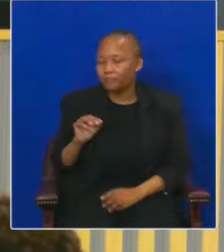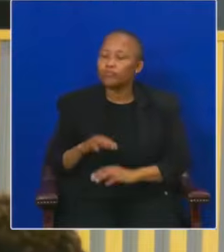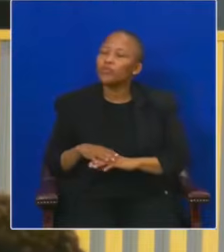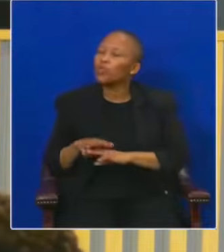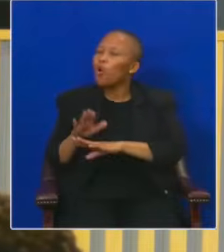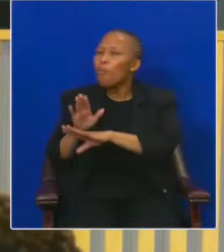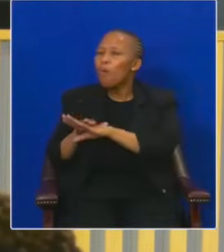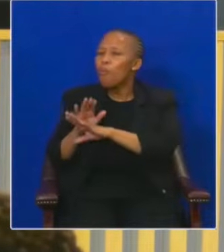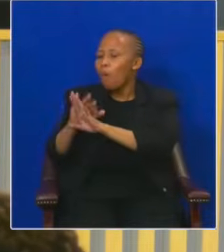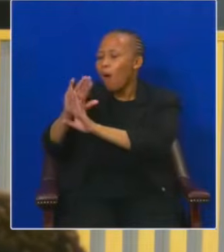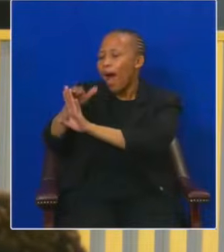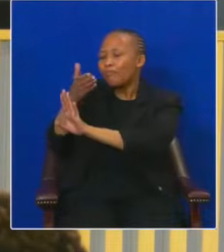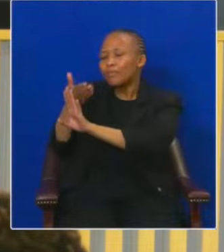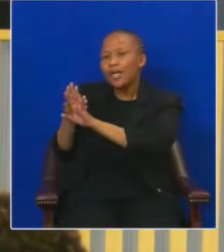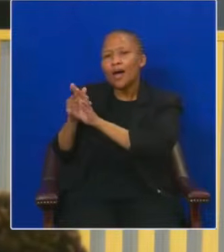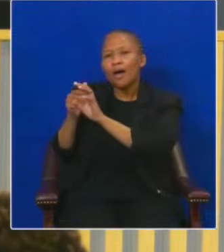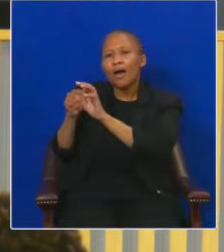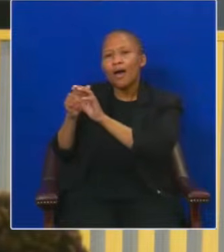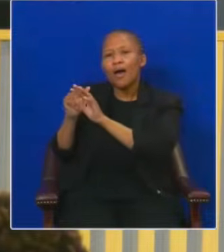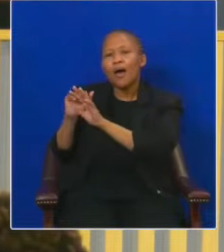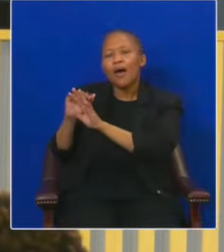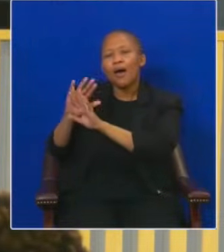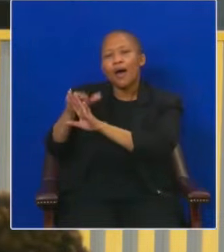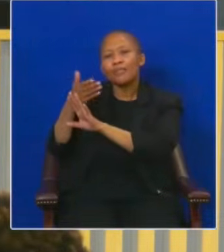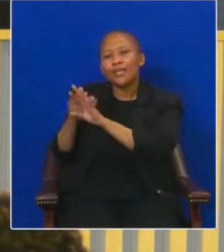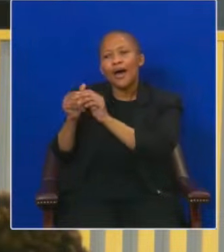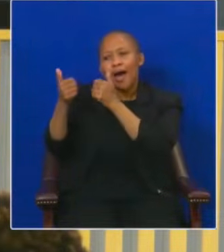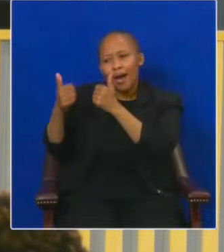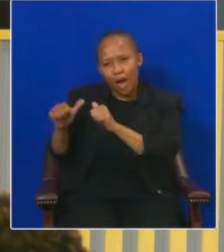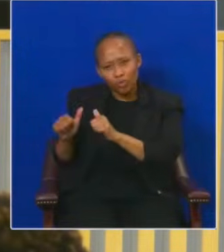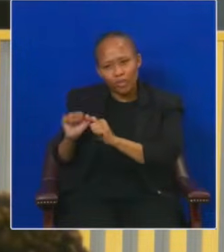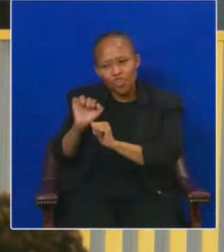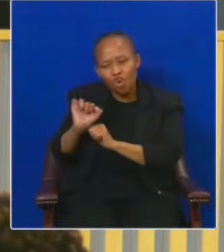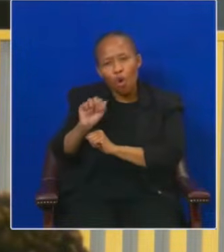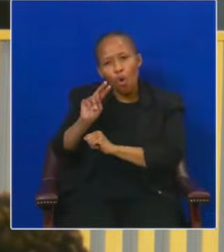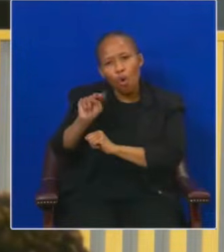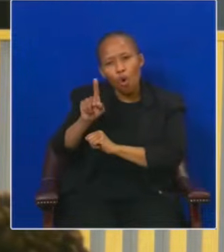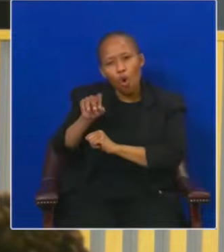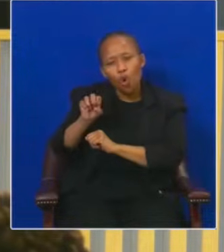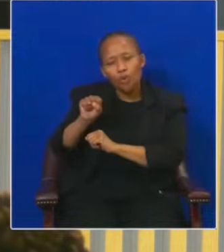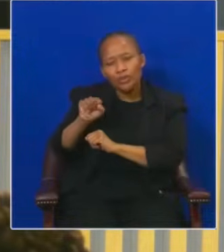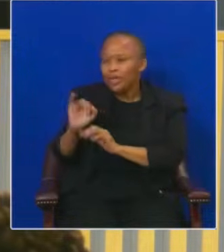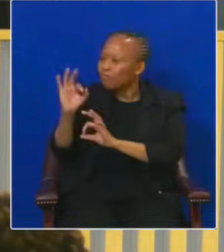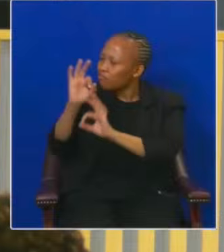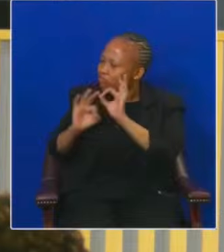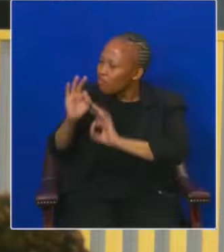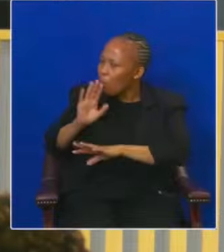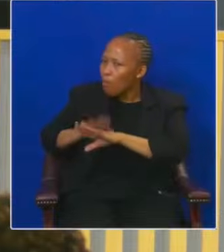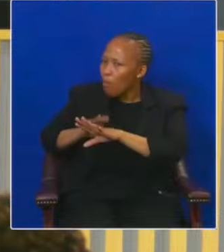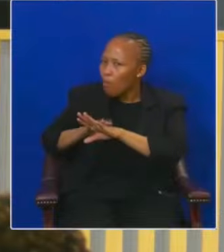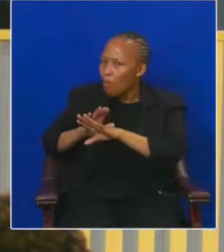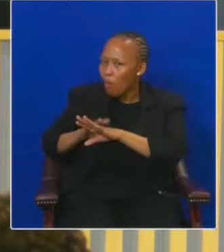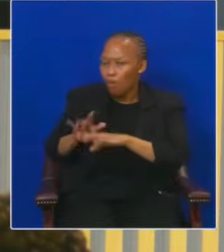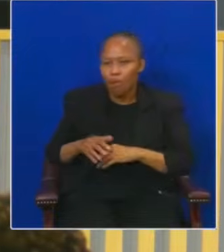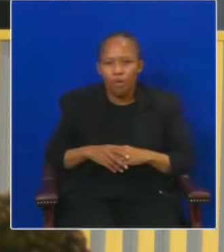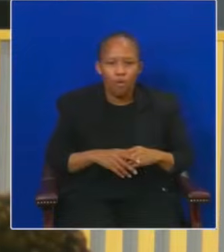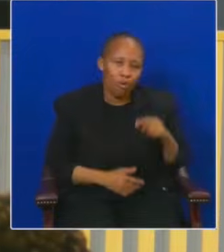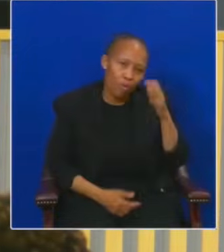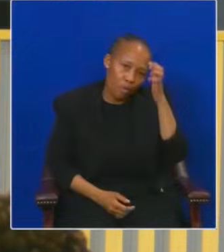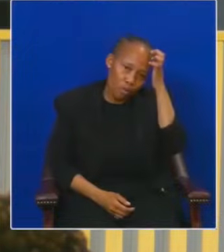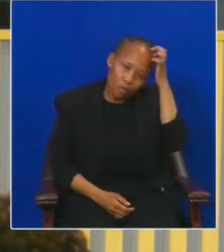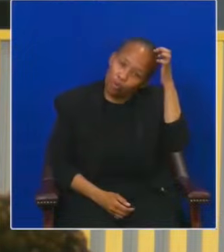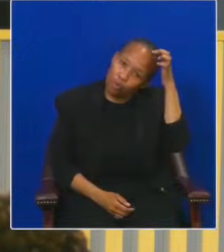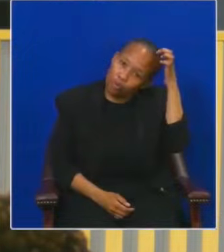account, Sergeant Nkosi's bank account. What exactly are you saying about this? What were you